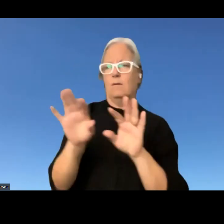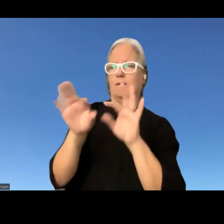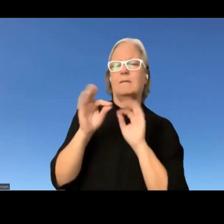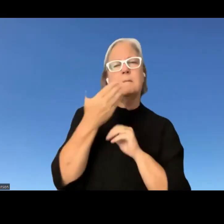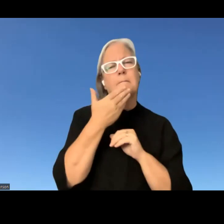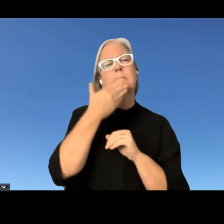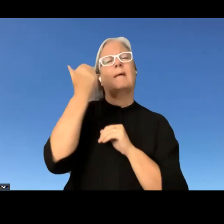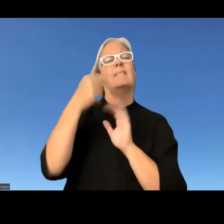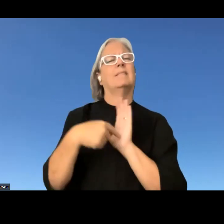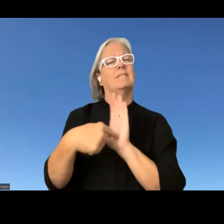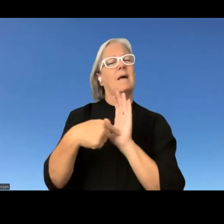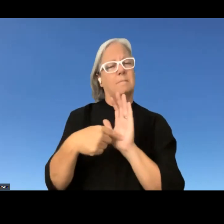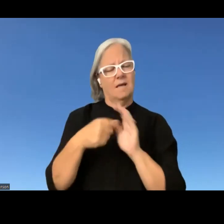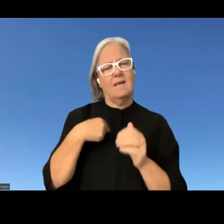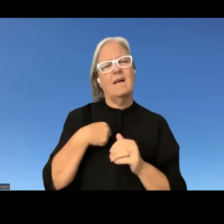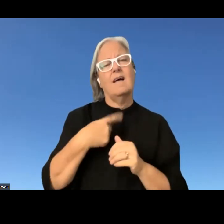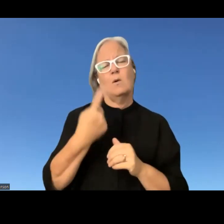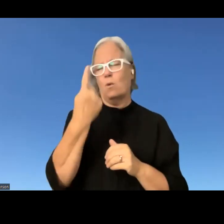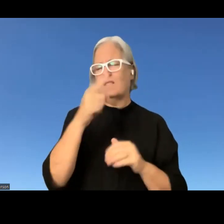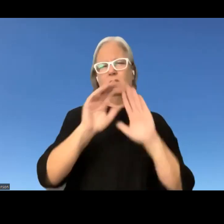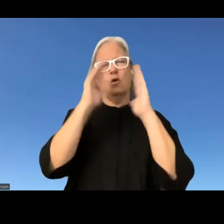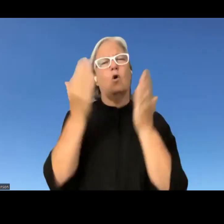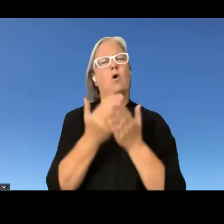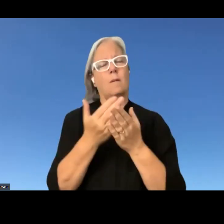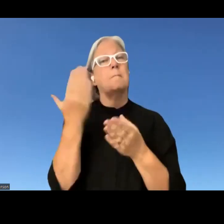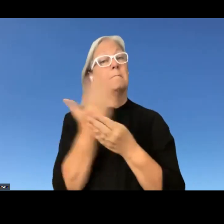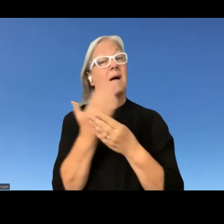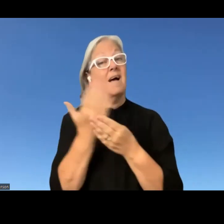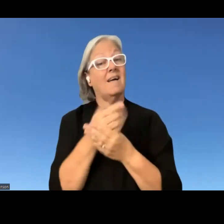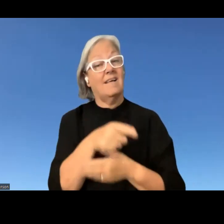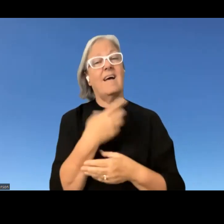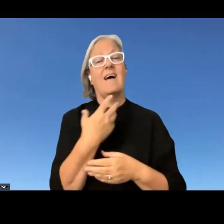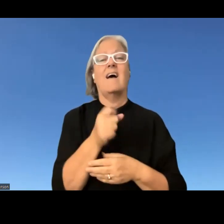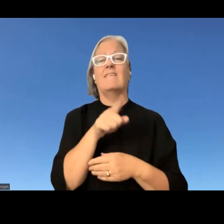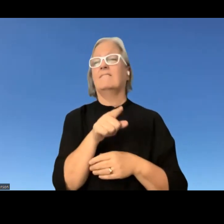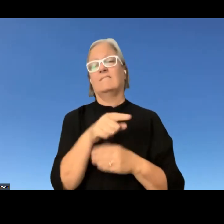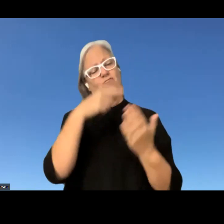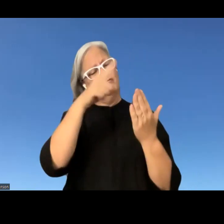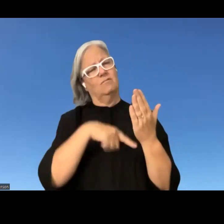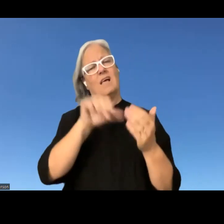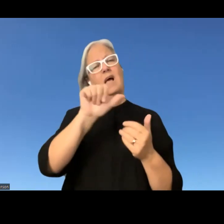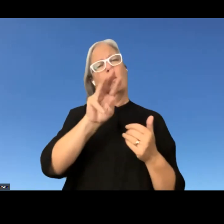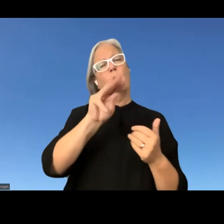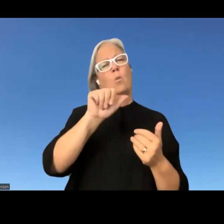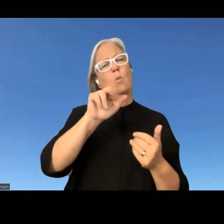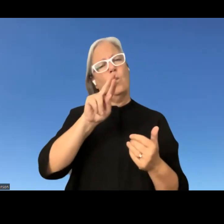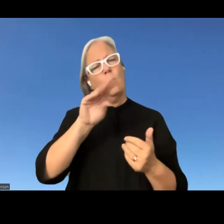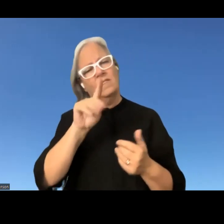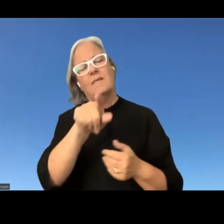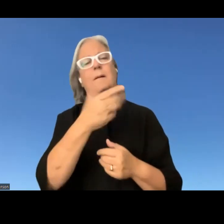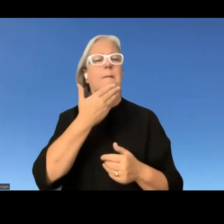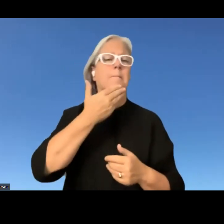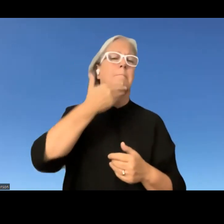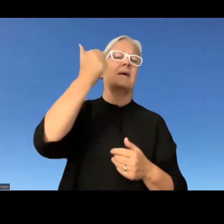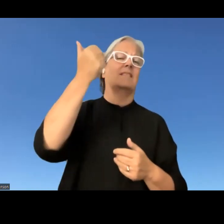I can remember a global bank once went out with an award that said, we're giving an award for best practice in welcoming disabled